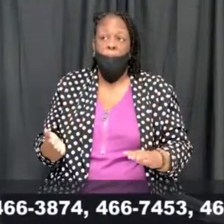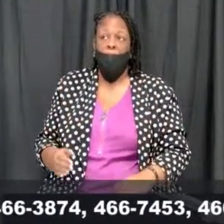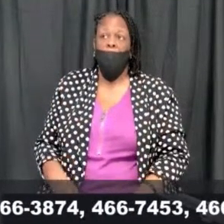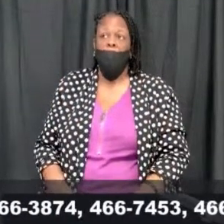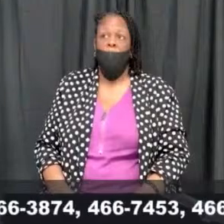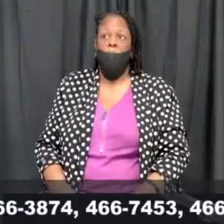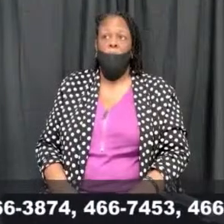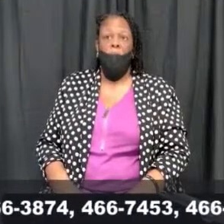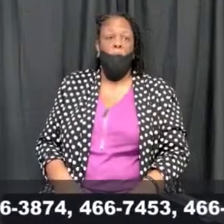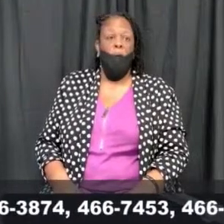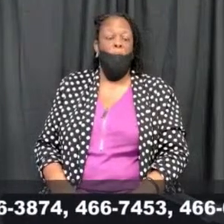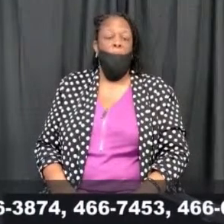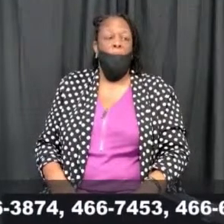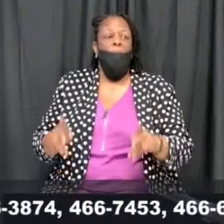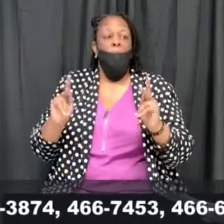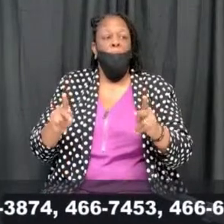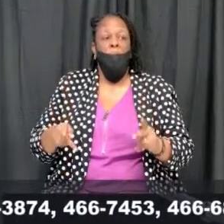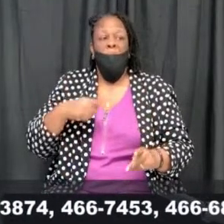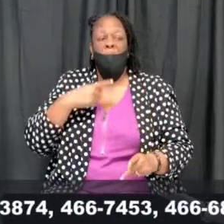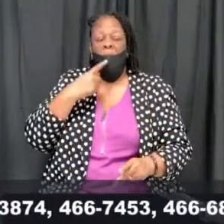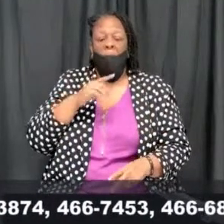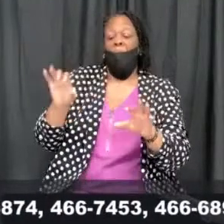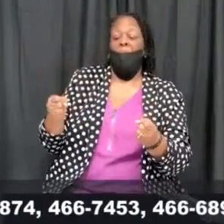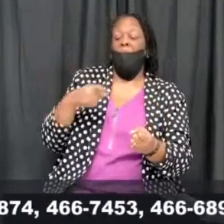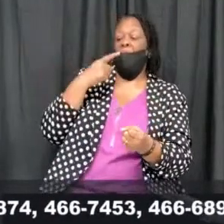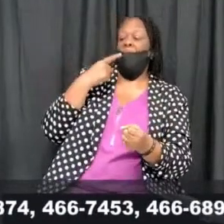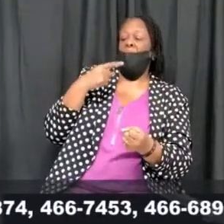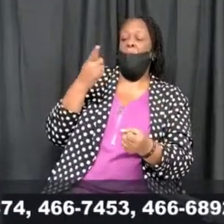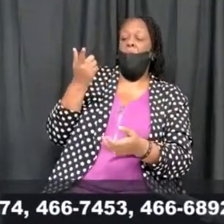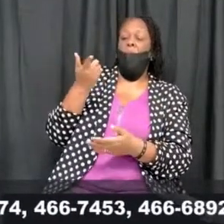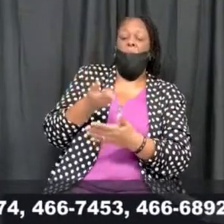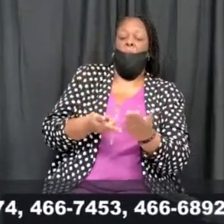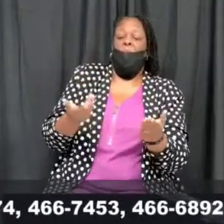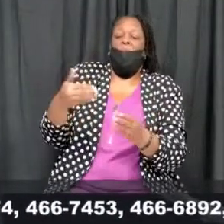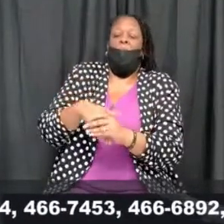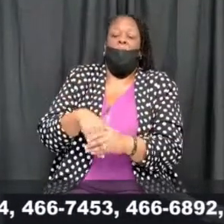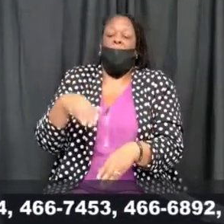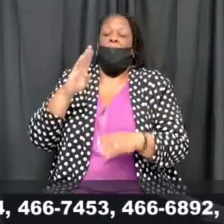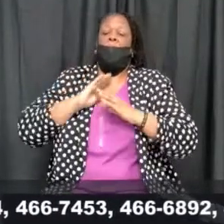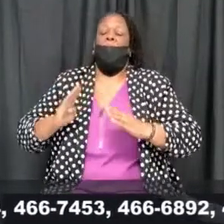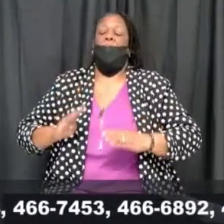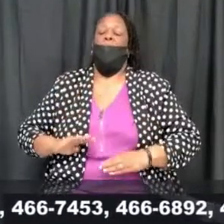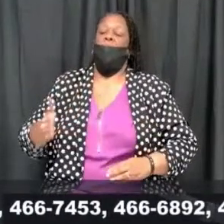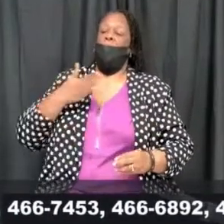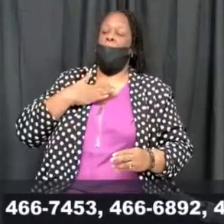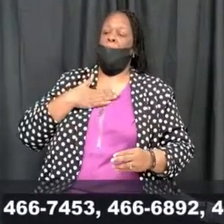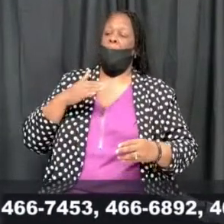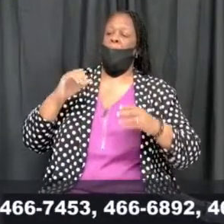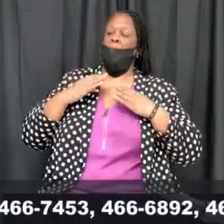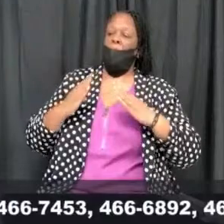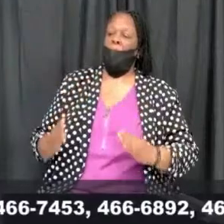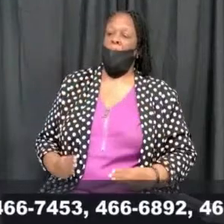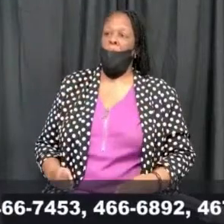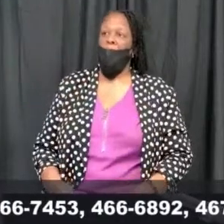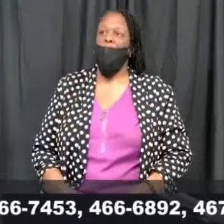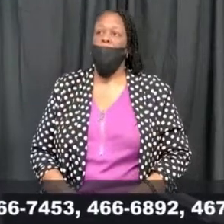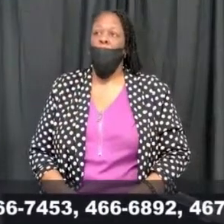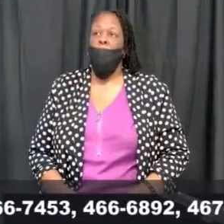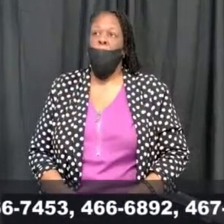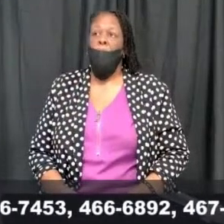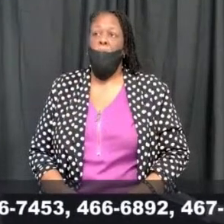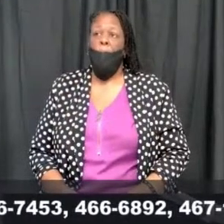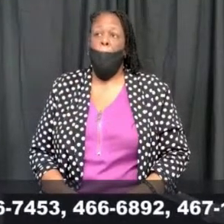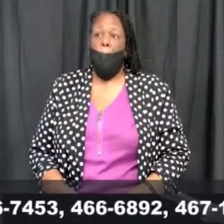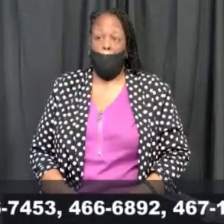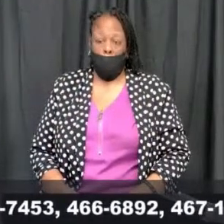me what to put in my body. But at the very same, the vaccine is something good because